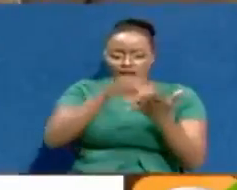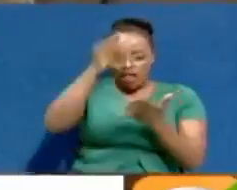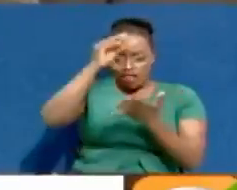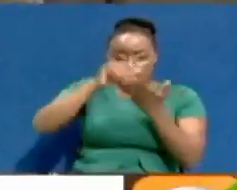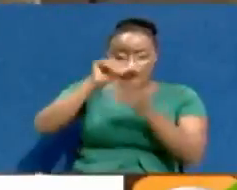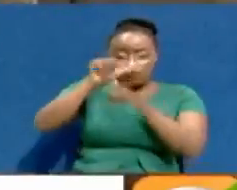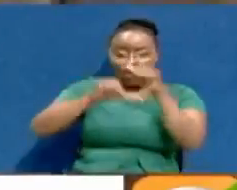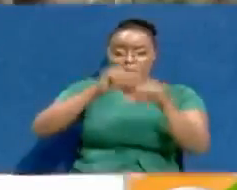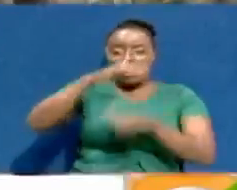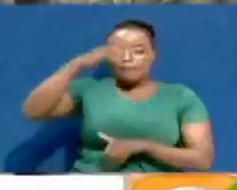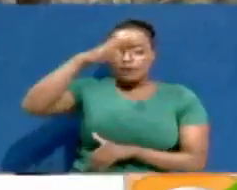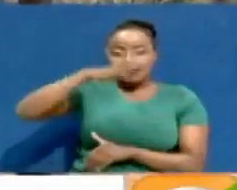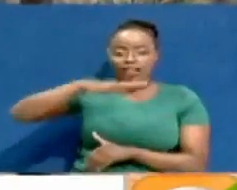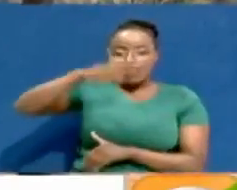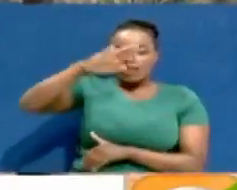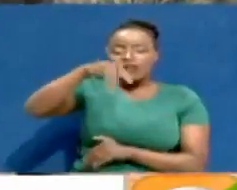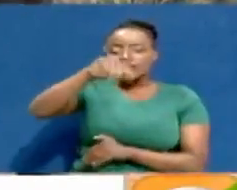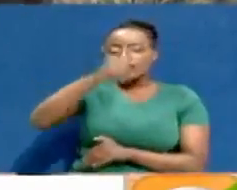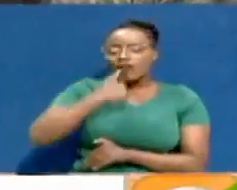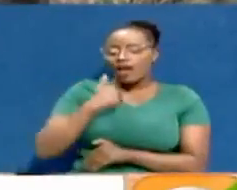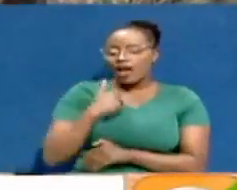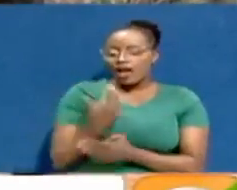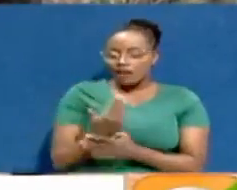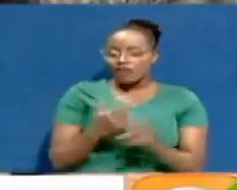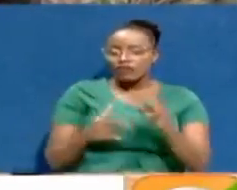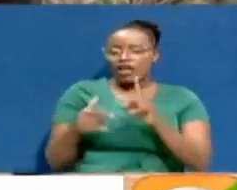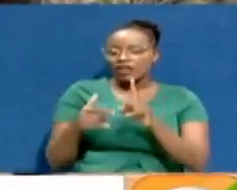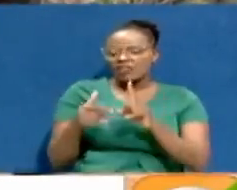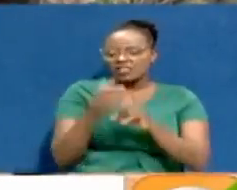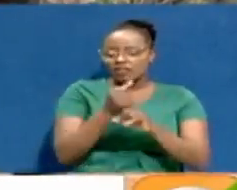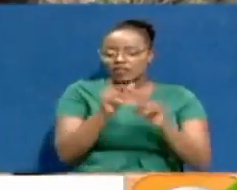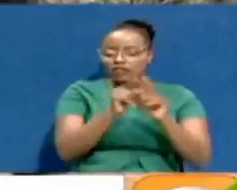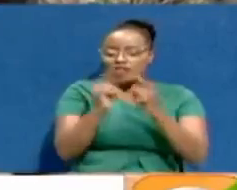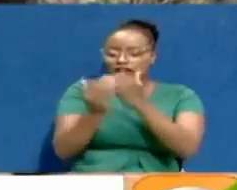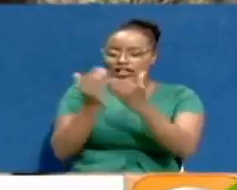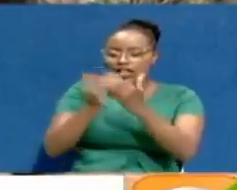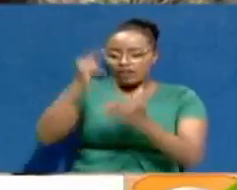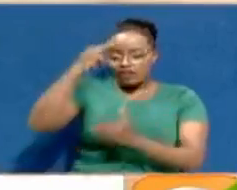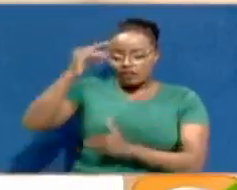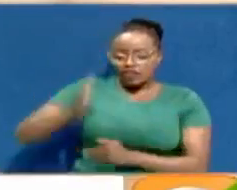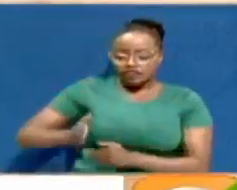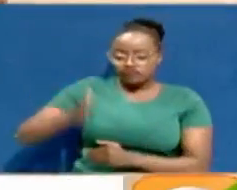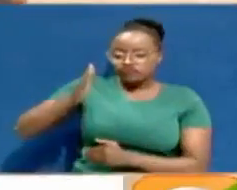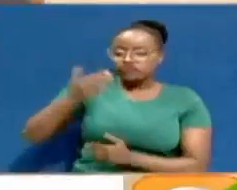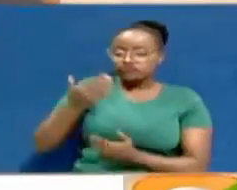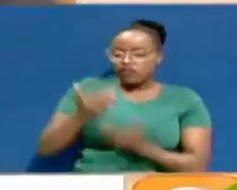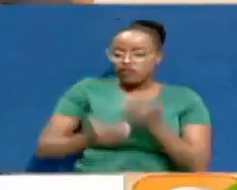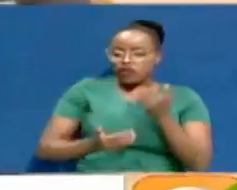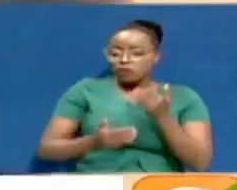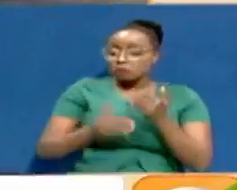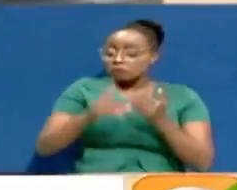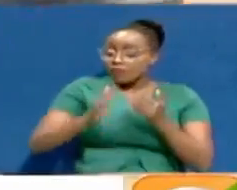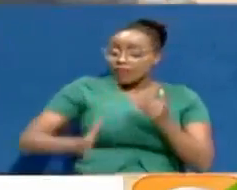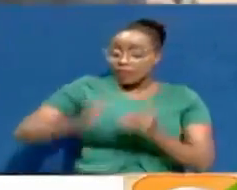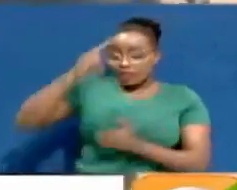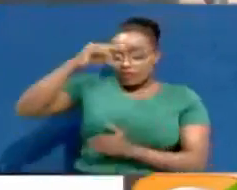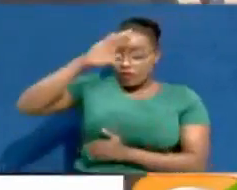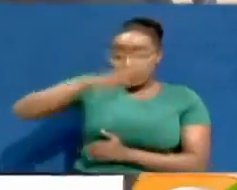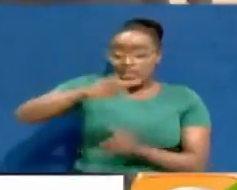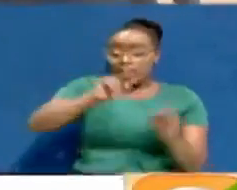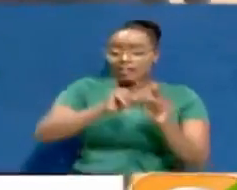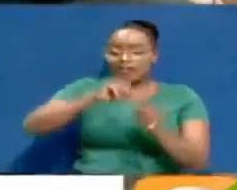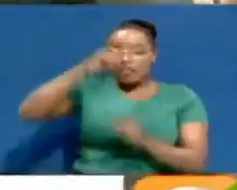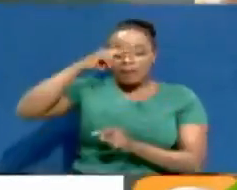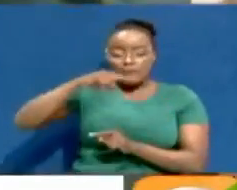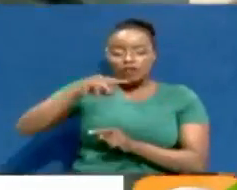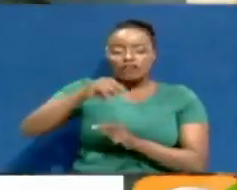more about elephants, she earned her stripes and a spot taking care of the calves. Naomi benefited from the sanctuary's policy